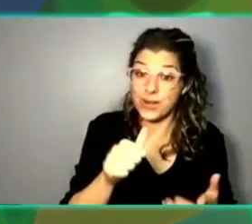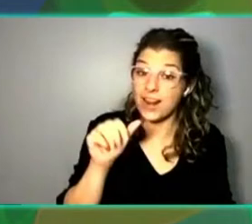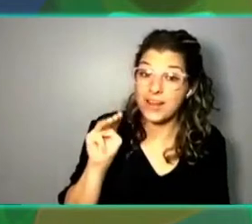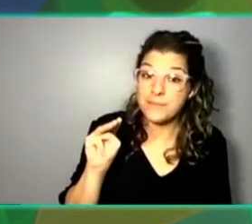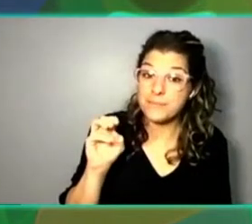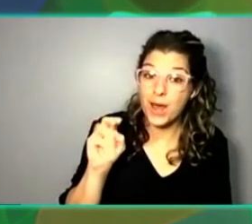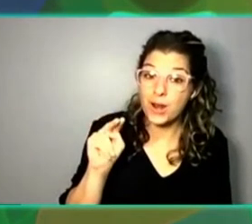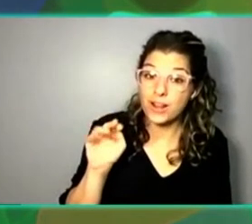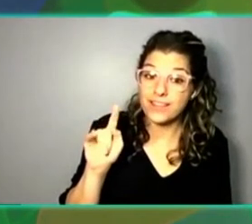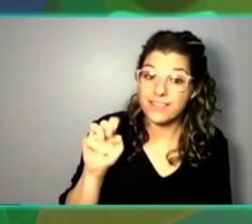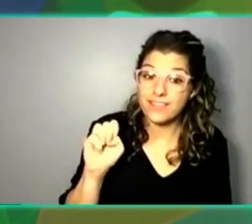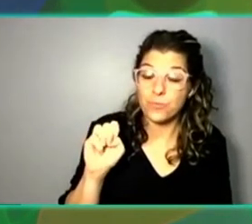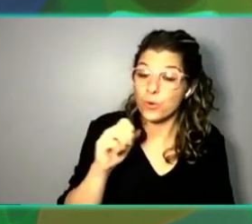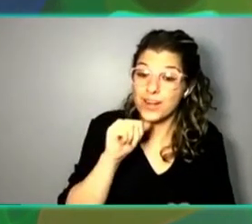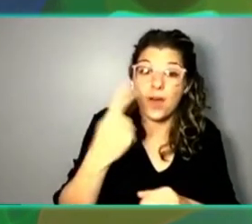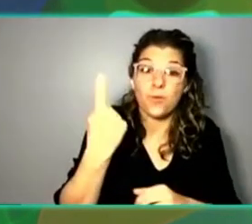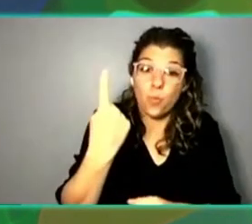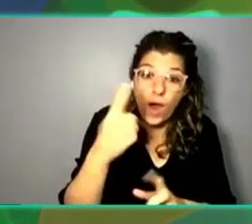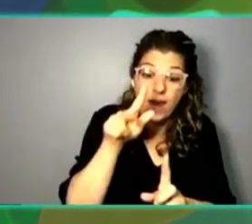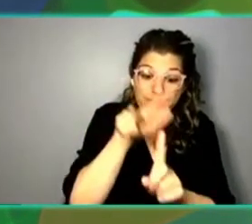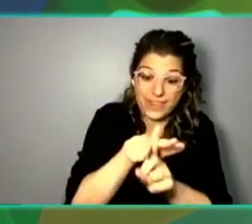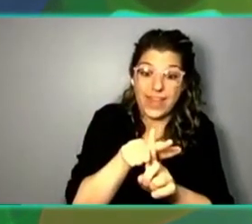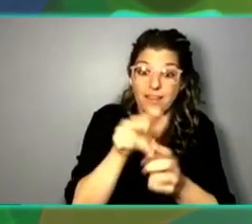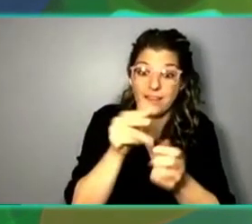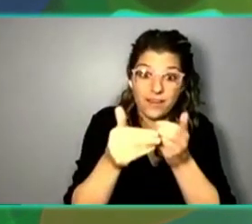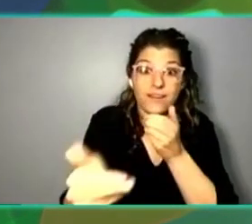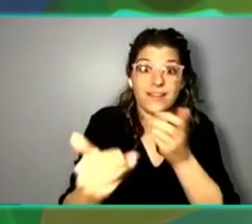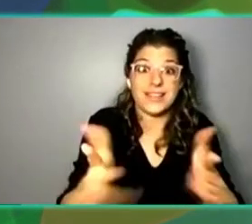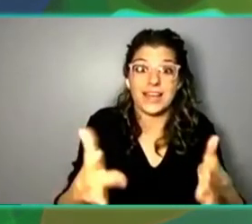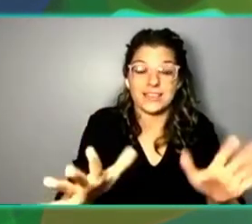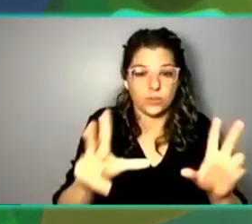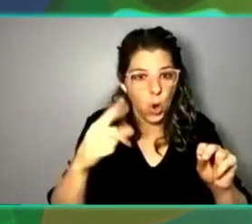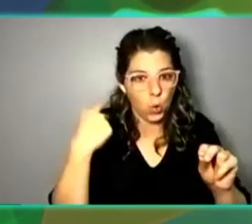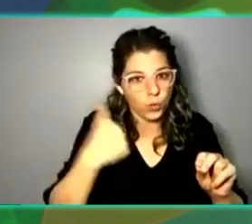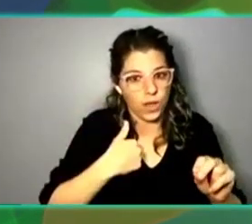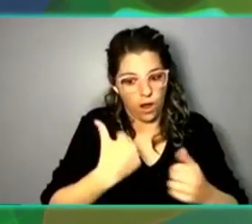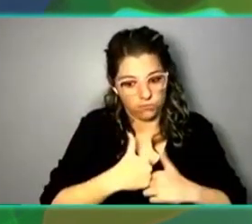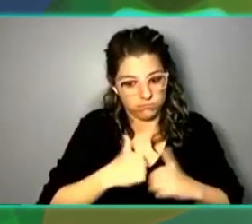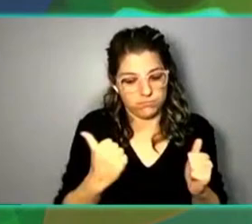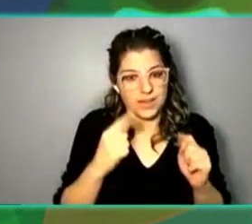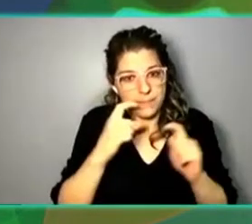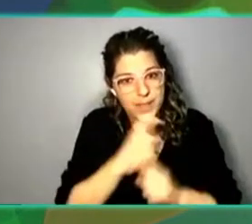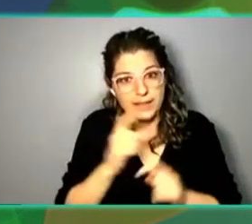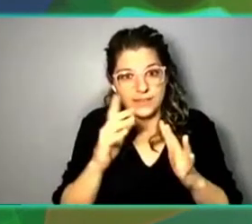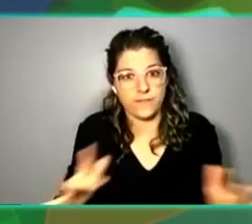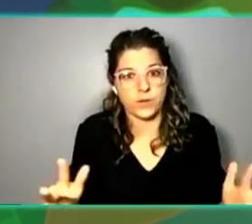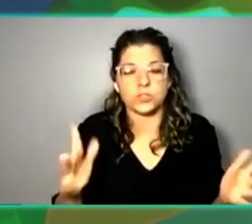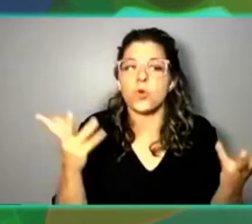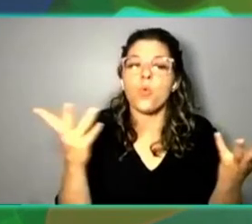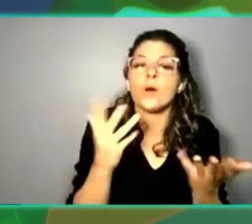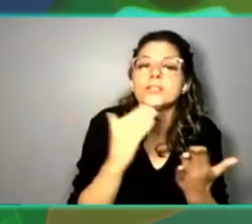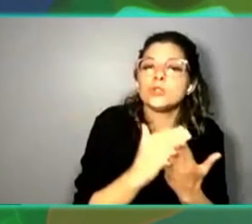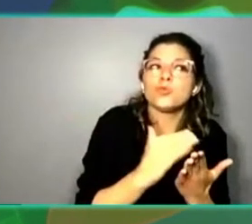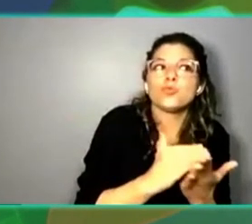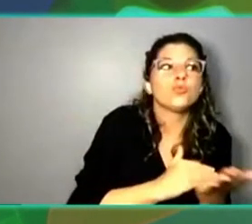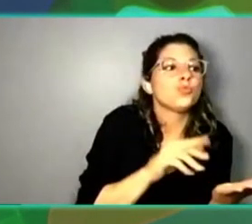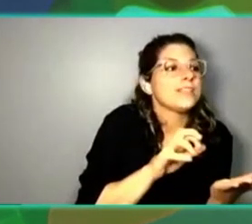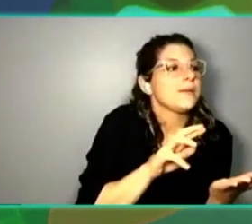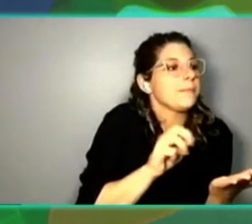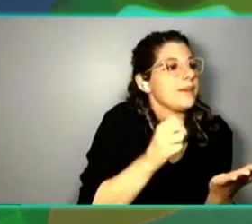said. So going back on like the question about what's the recipe, I feel like,